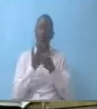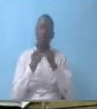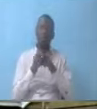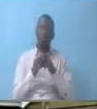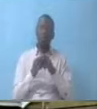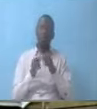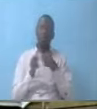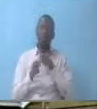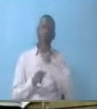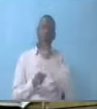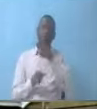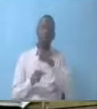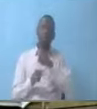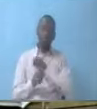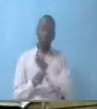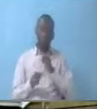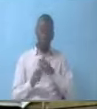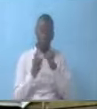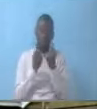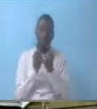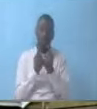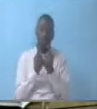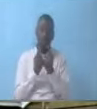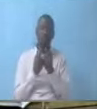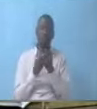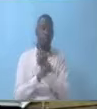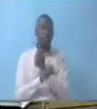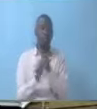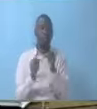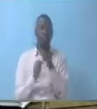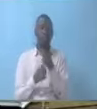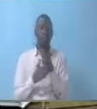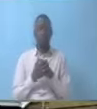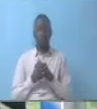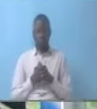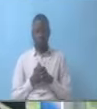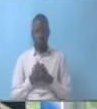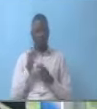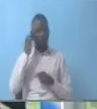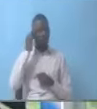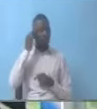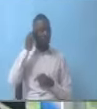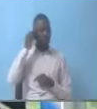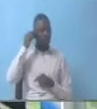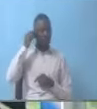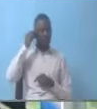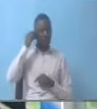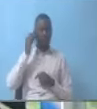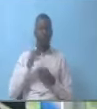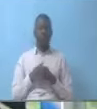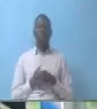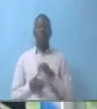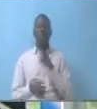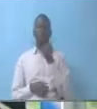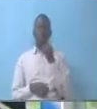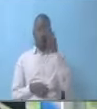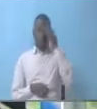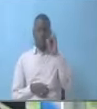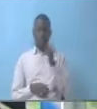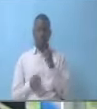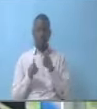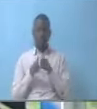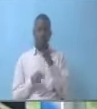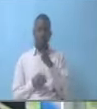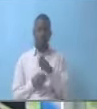would save you. That's right. And that is quite reasonable, and I agree with that. Mm-hmm. The only problem I have